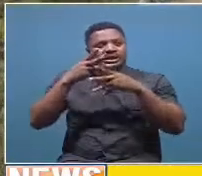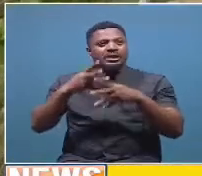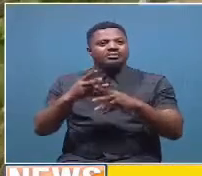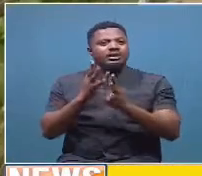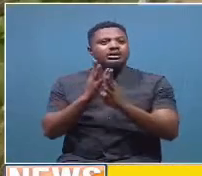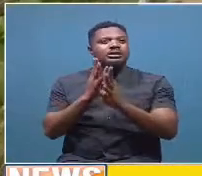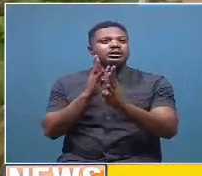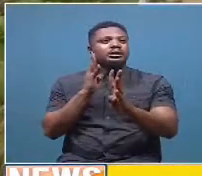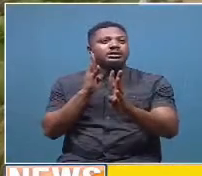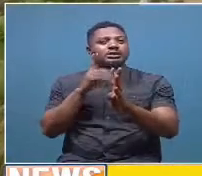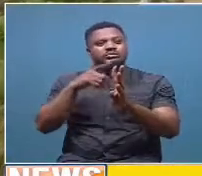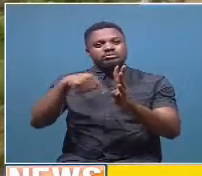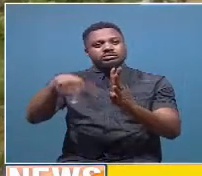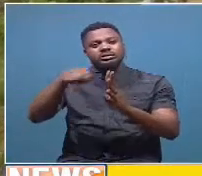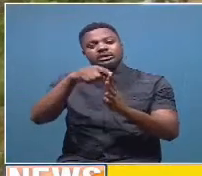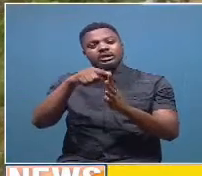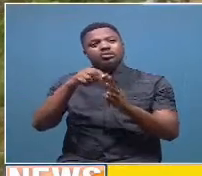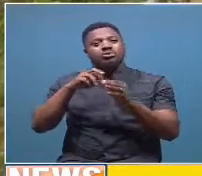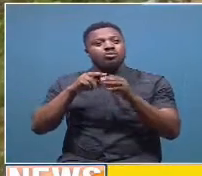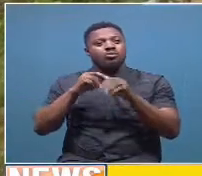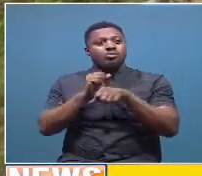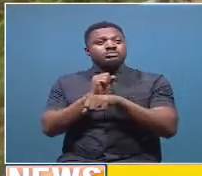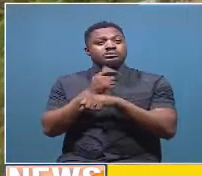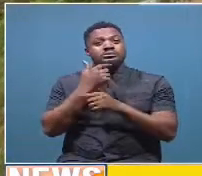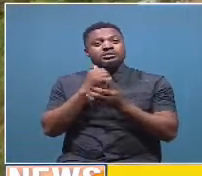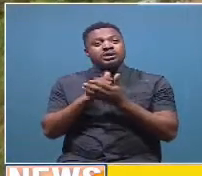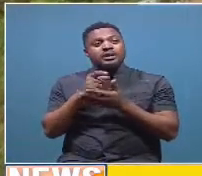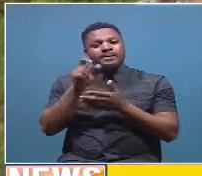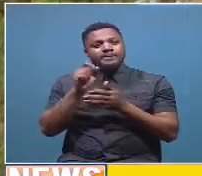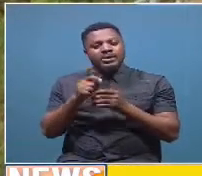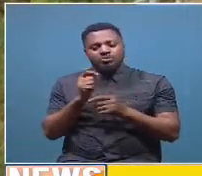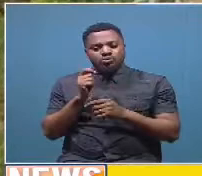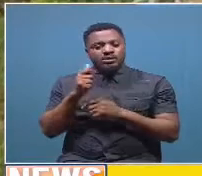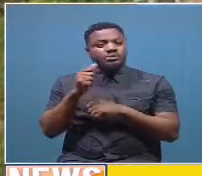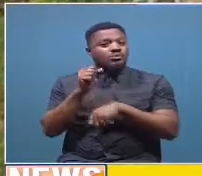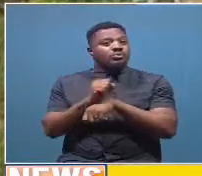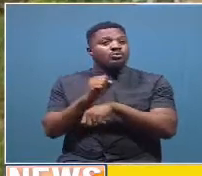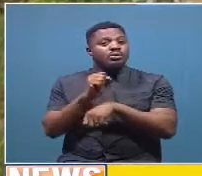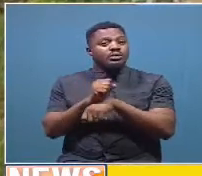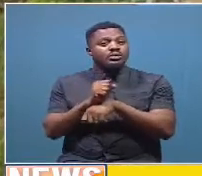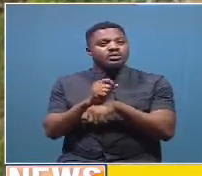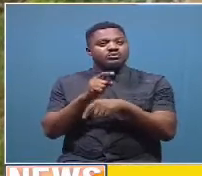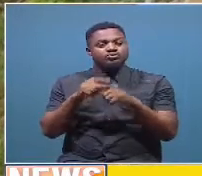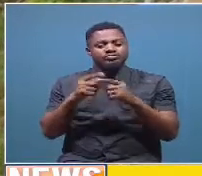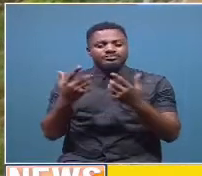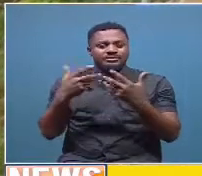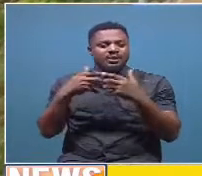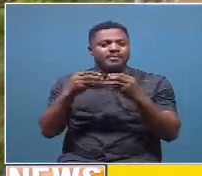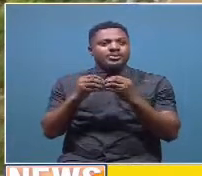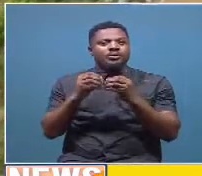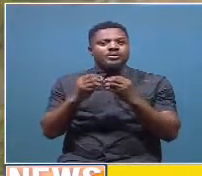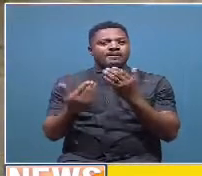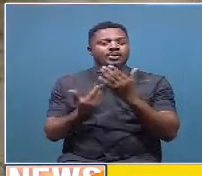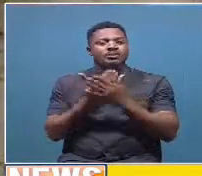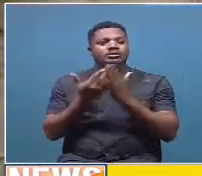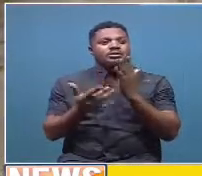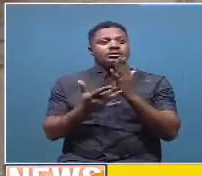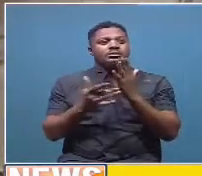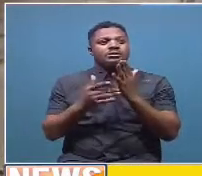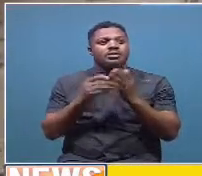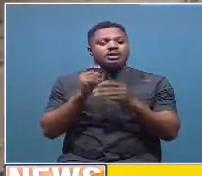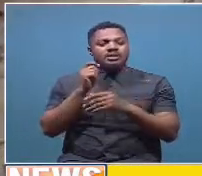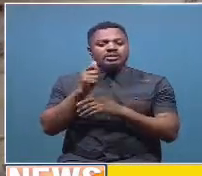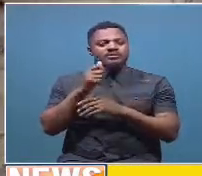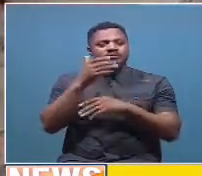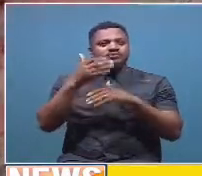traffic on that stretch, and engineers say they have to speed up work and incorporate modern techniques to finish